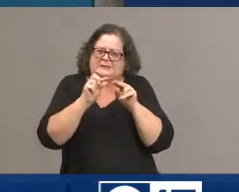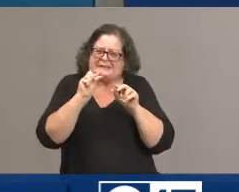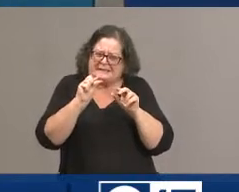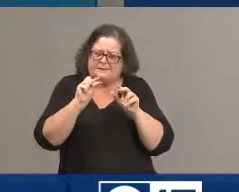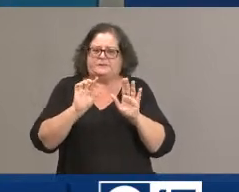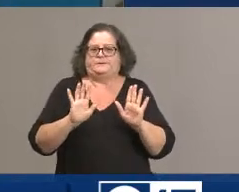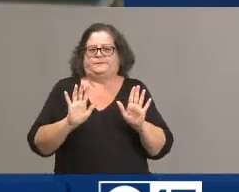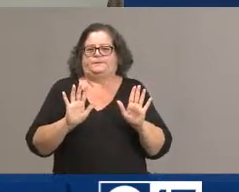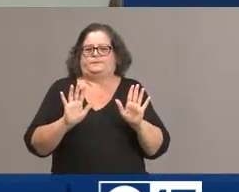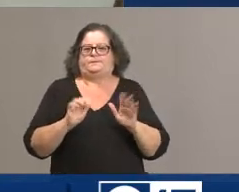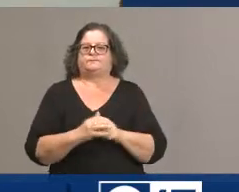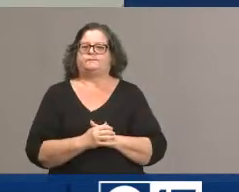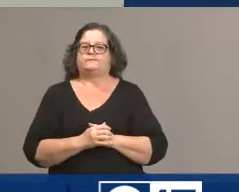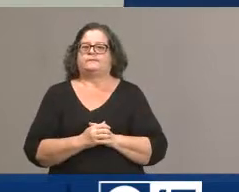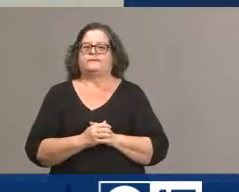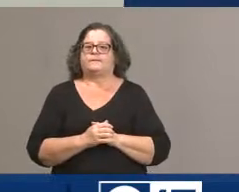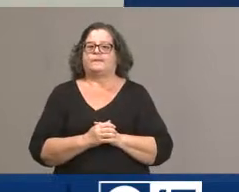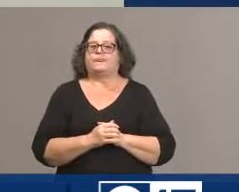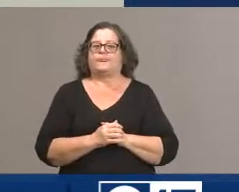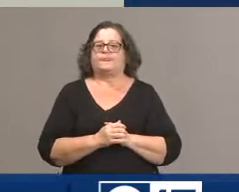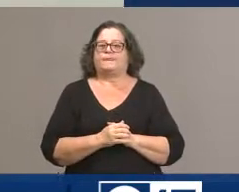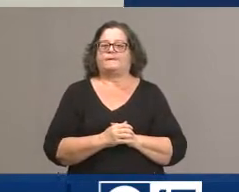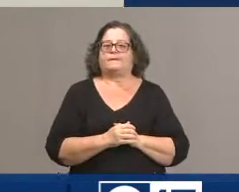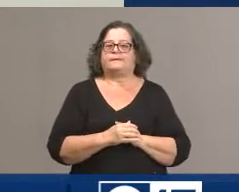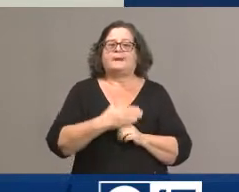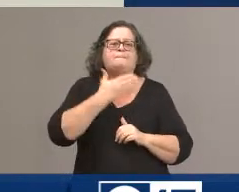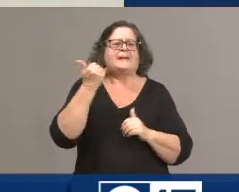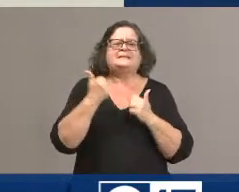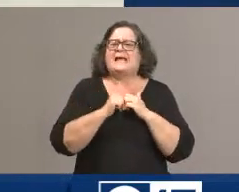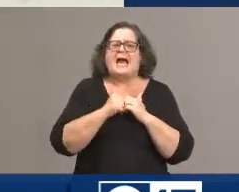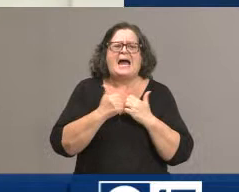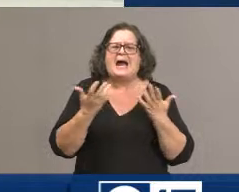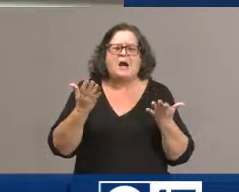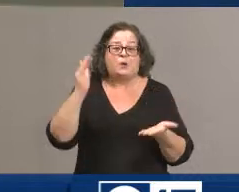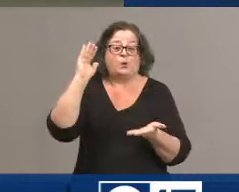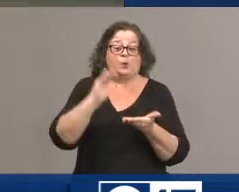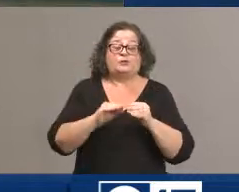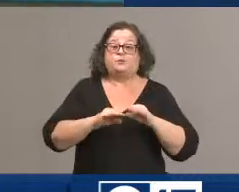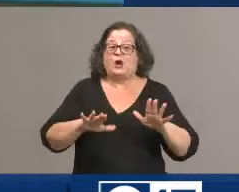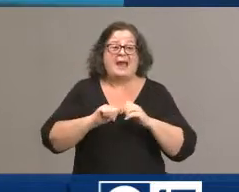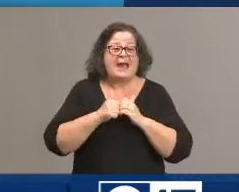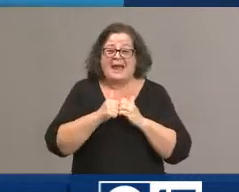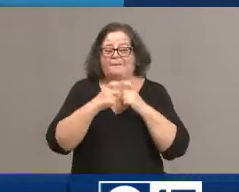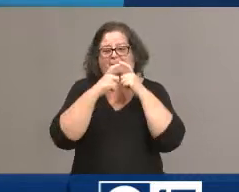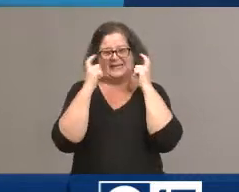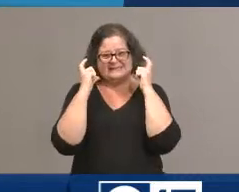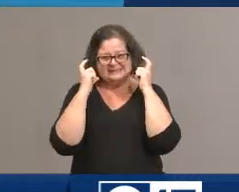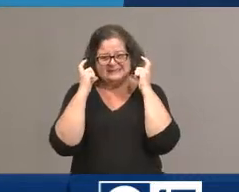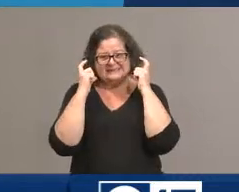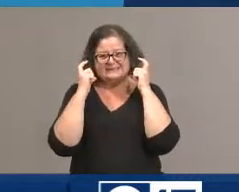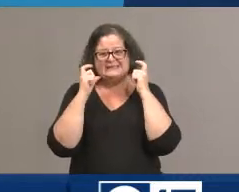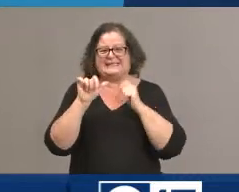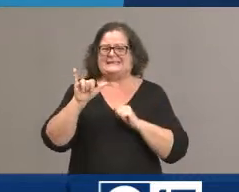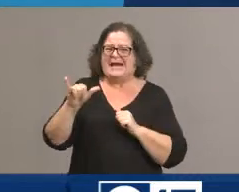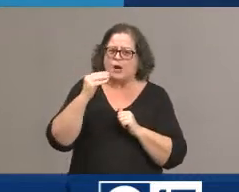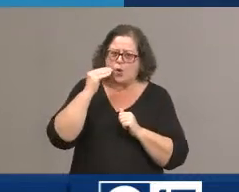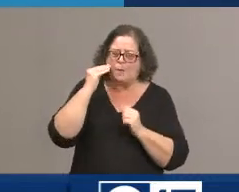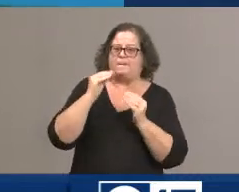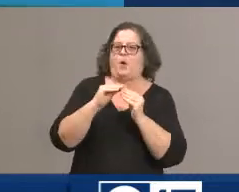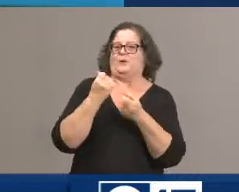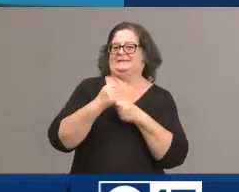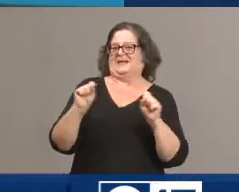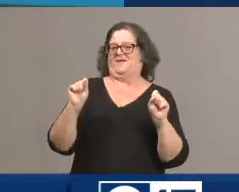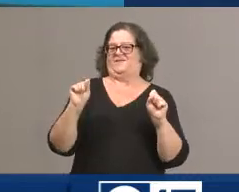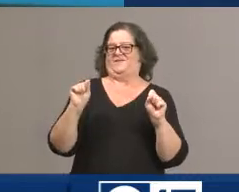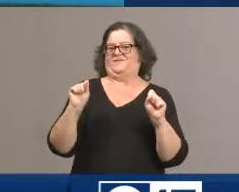is to mask up. Remember, you're safer at home, and be responsible. The idea